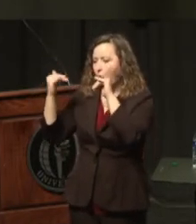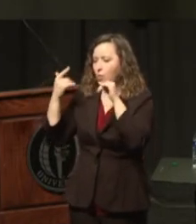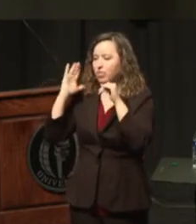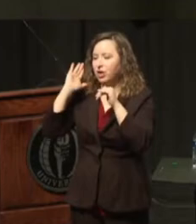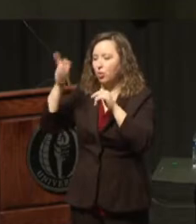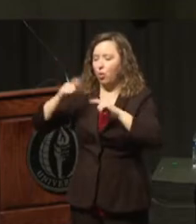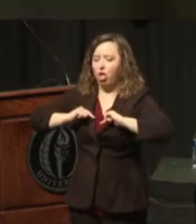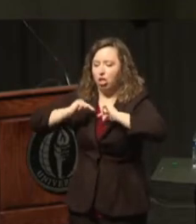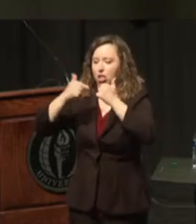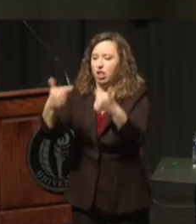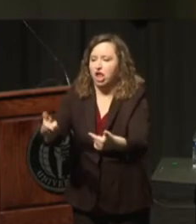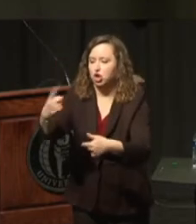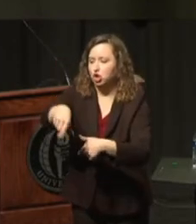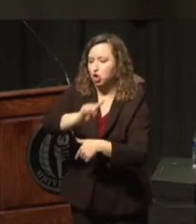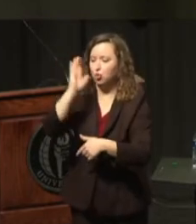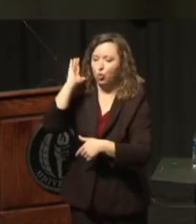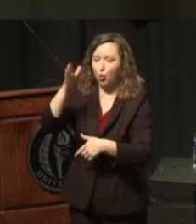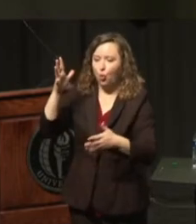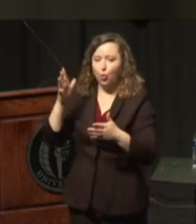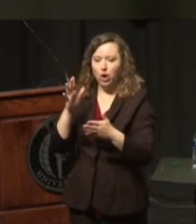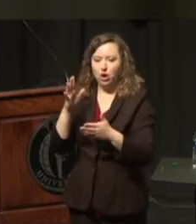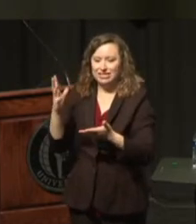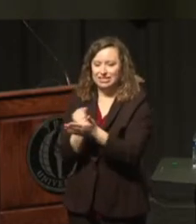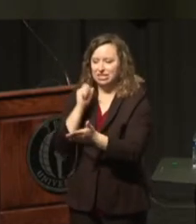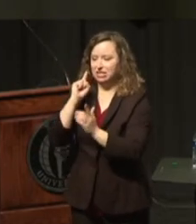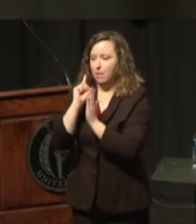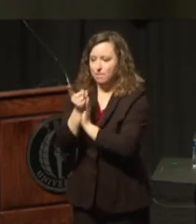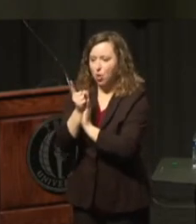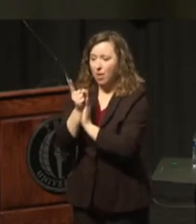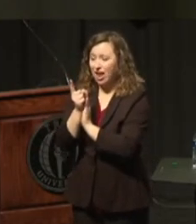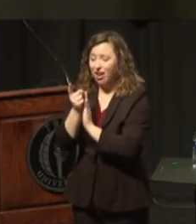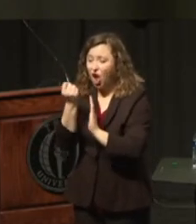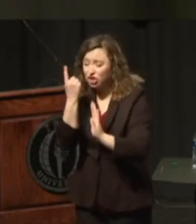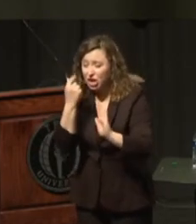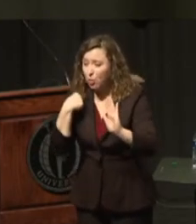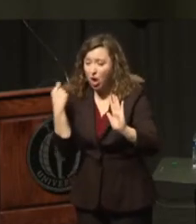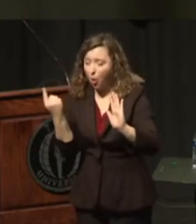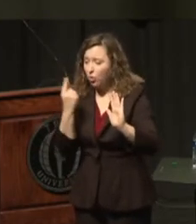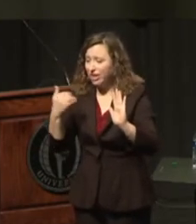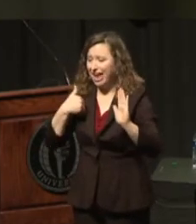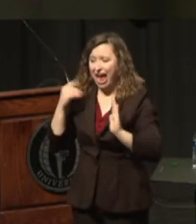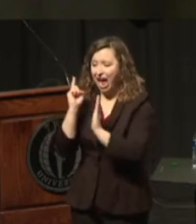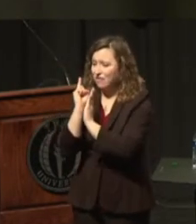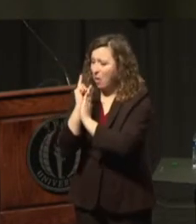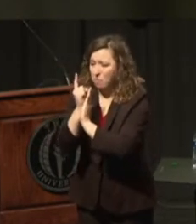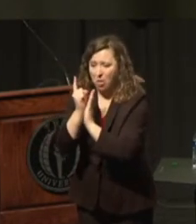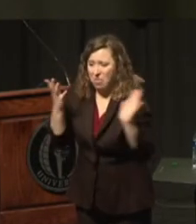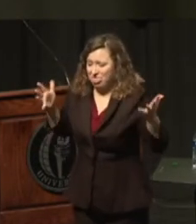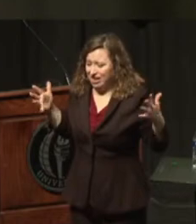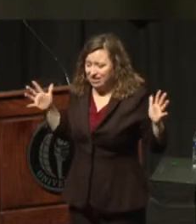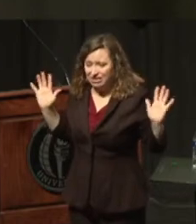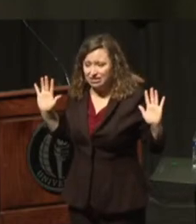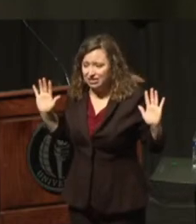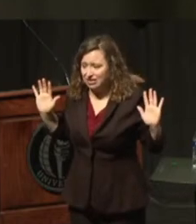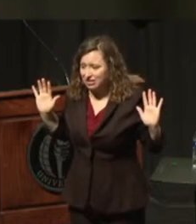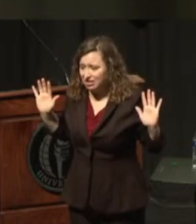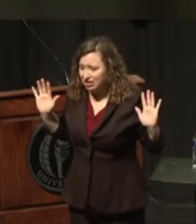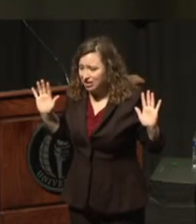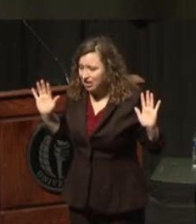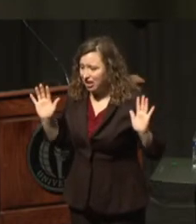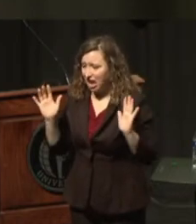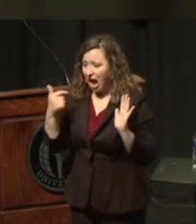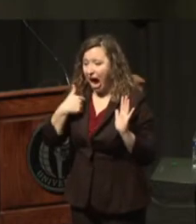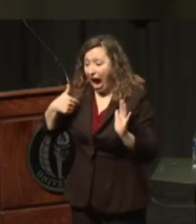listen, a moment is all we have. A moment is all. Trust me. I walked into